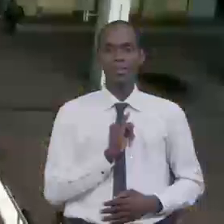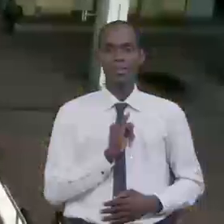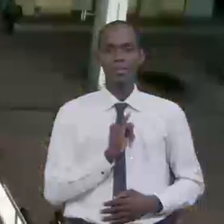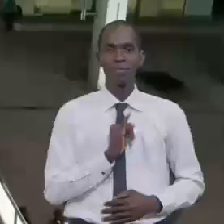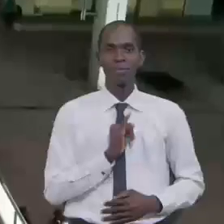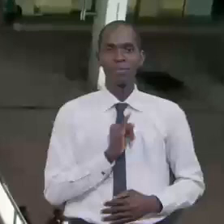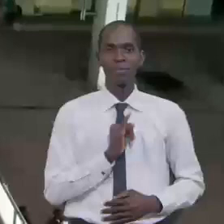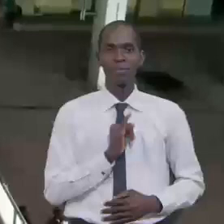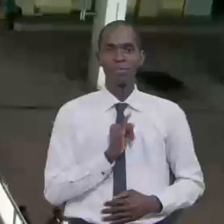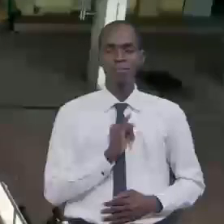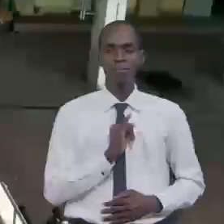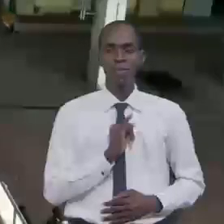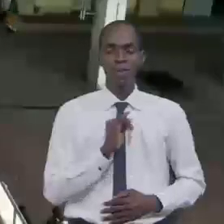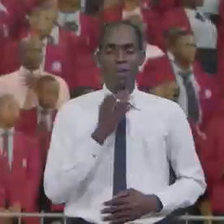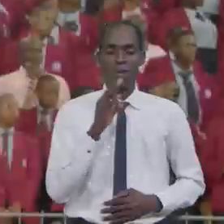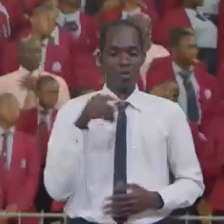of this generation,